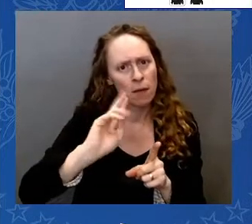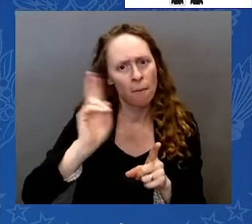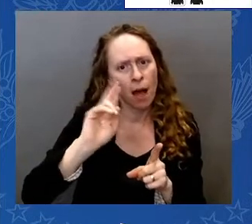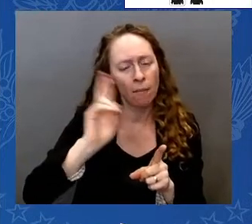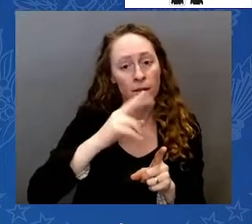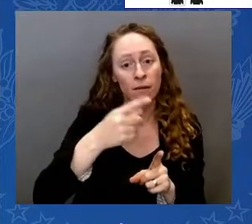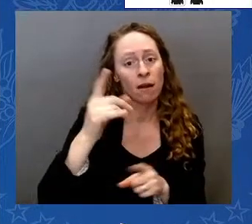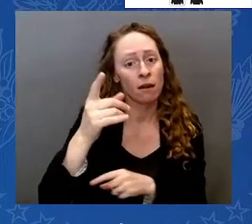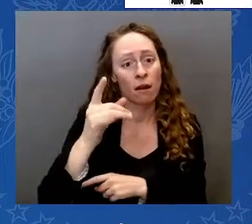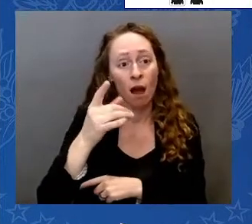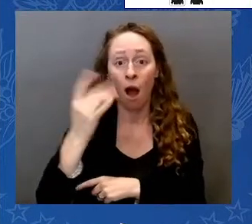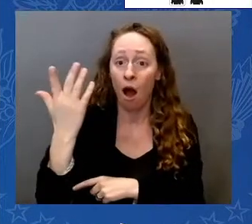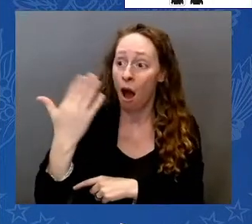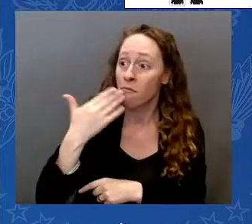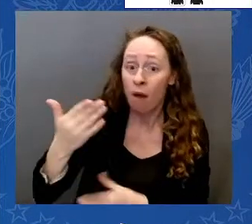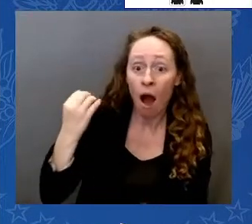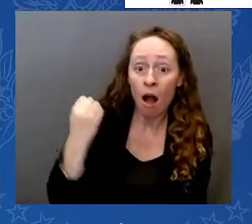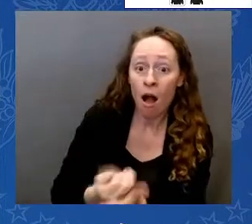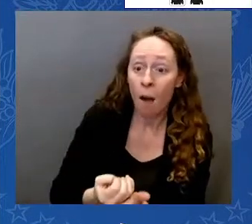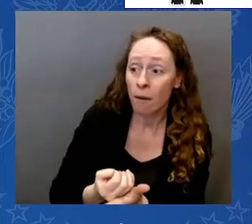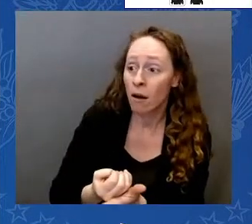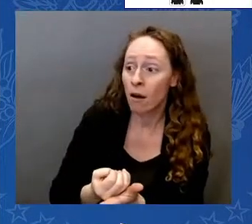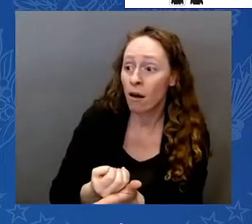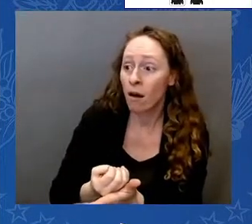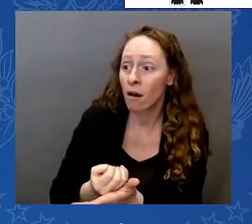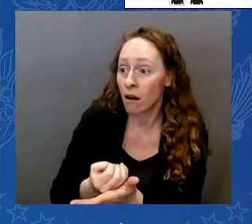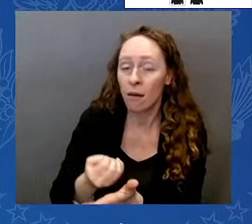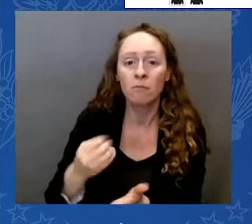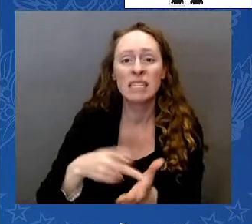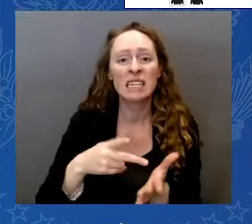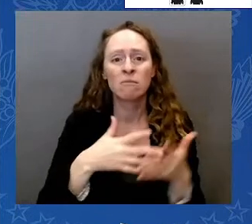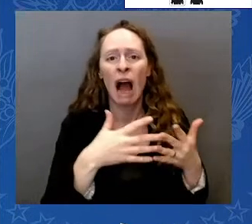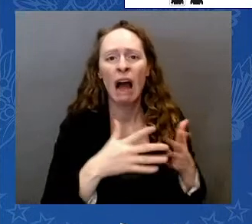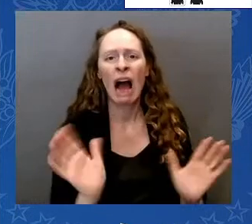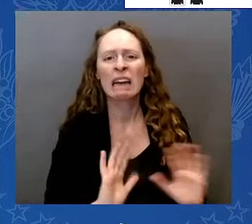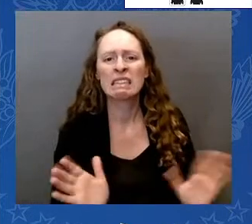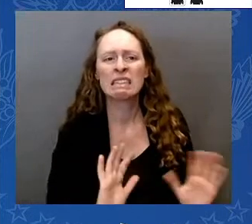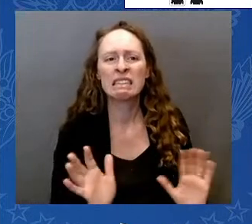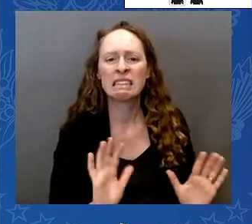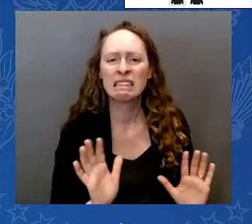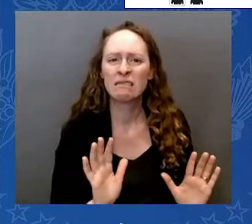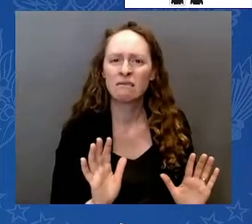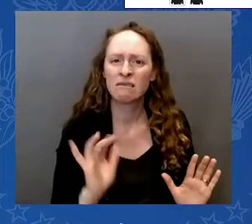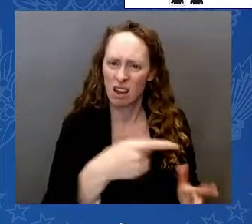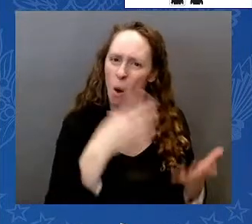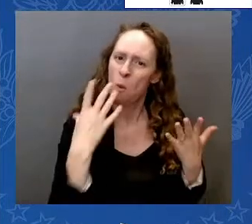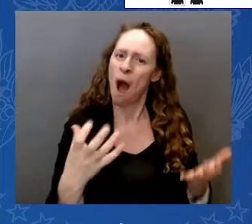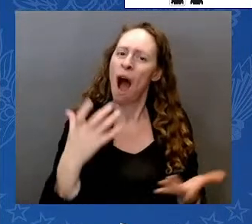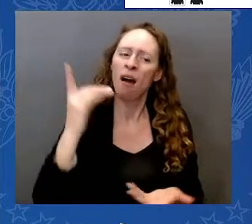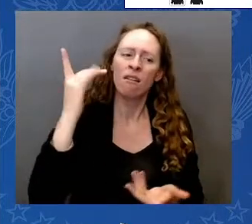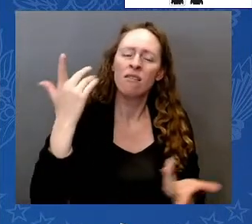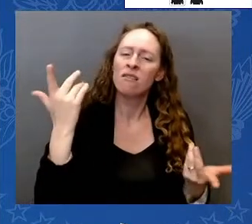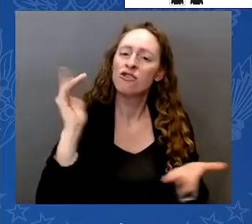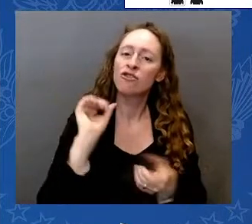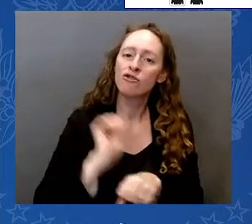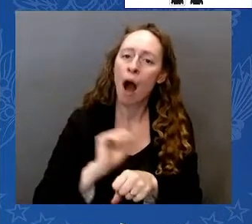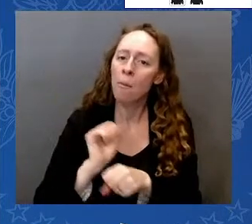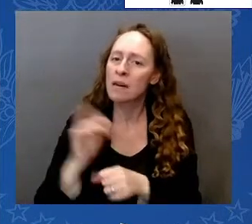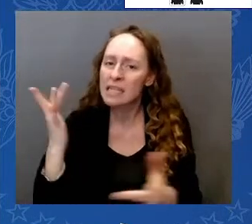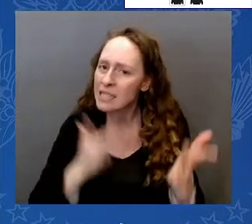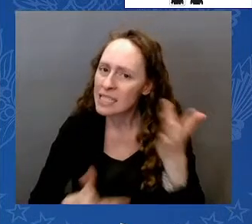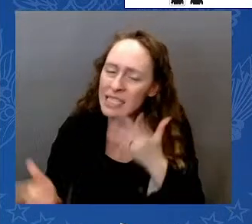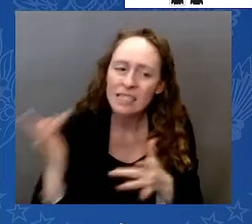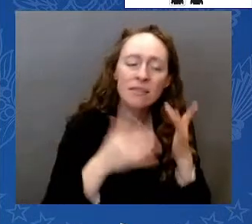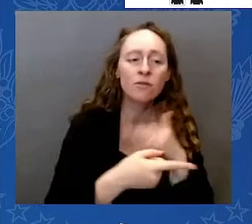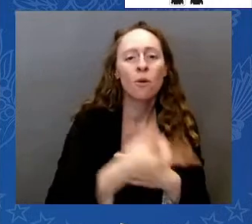As if they're rooting for fewer jobs and lower wages. It's all part of this trickle-down mentality that says it doesn't matter